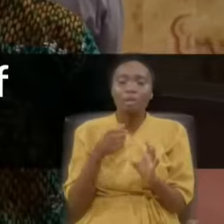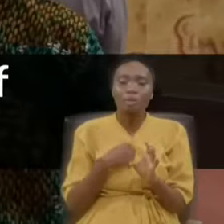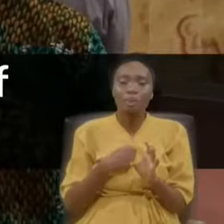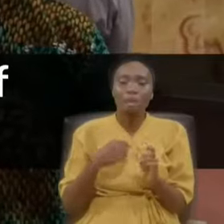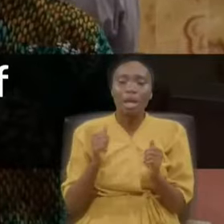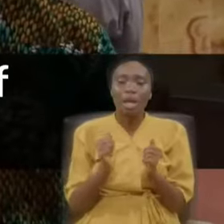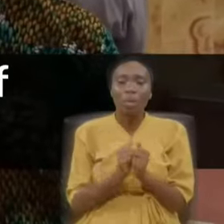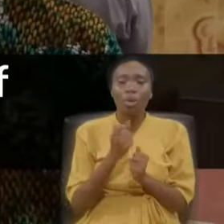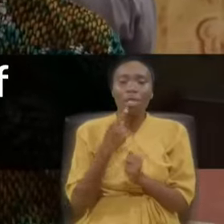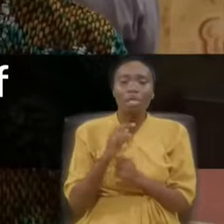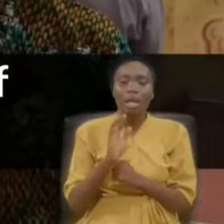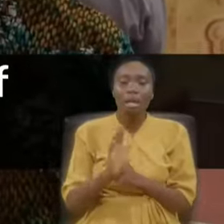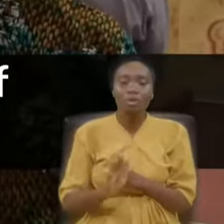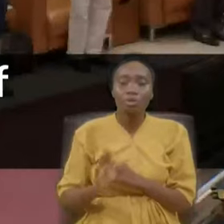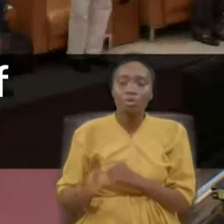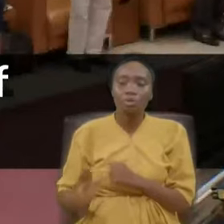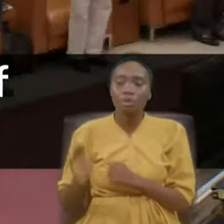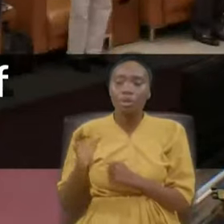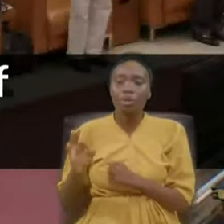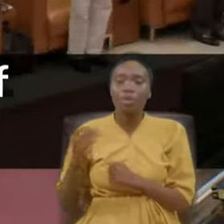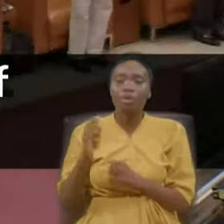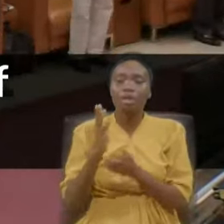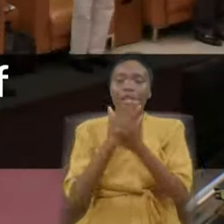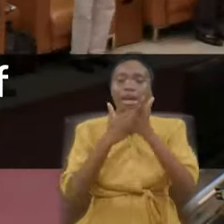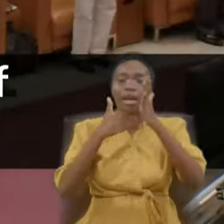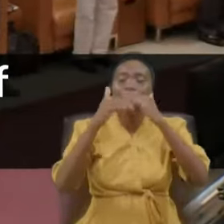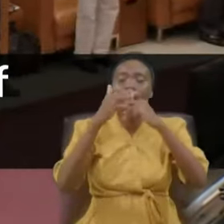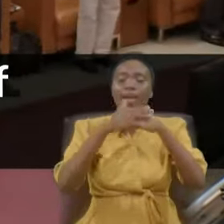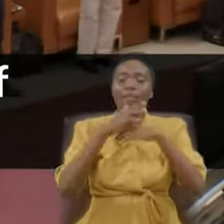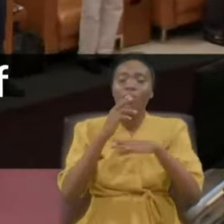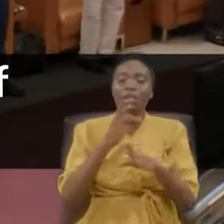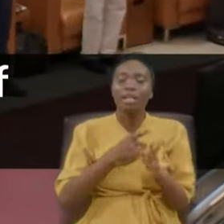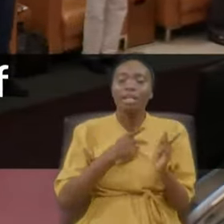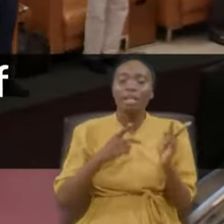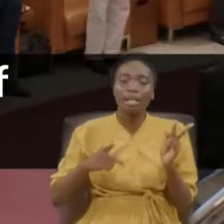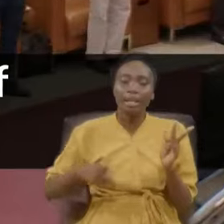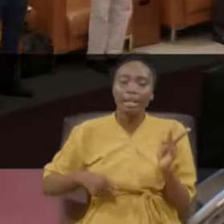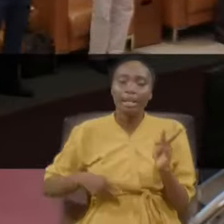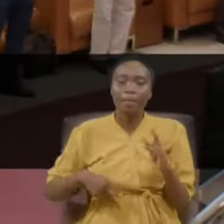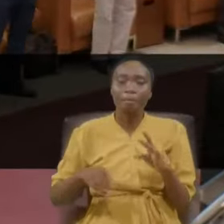count me with the children.